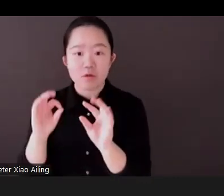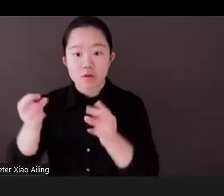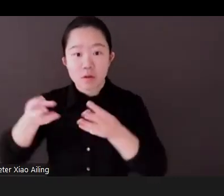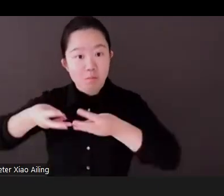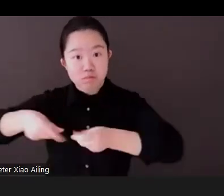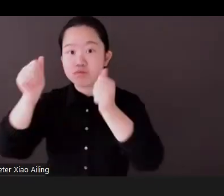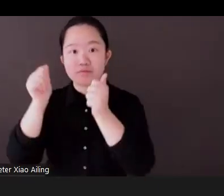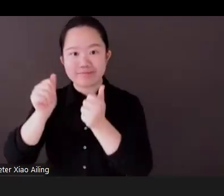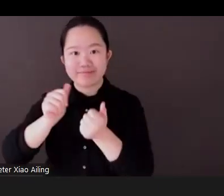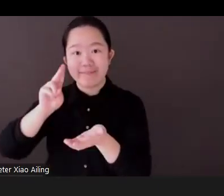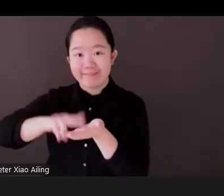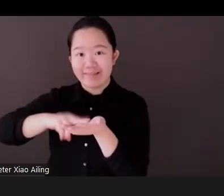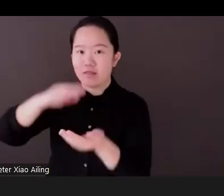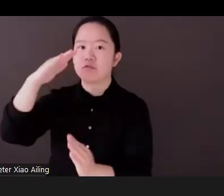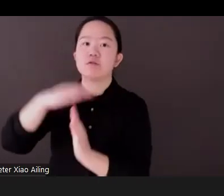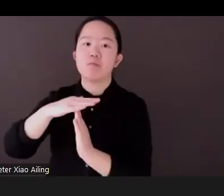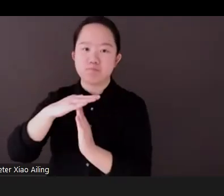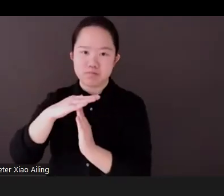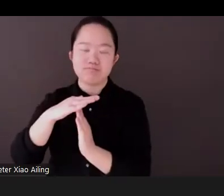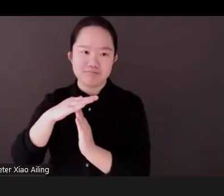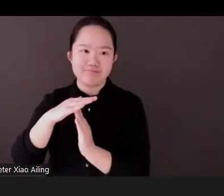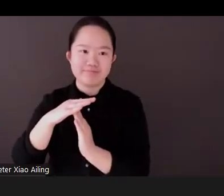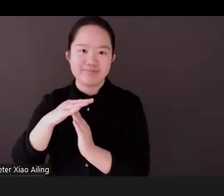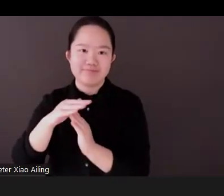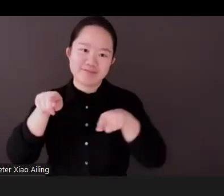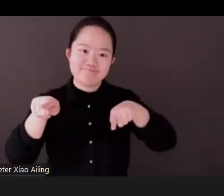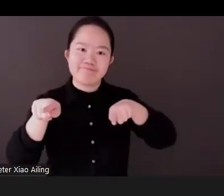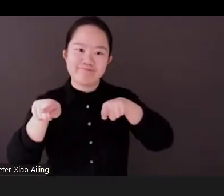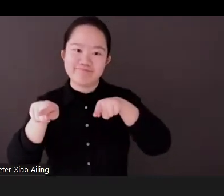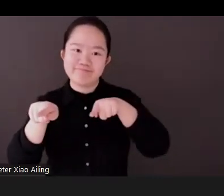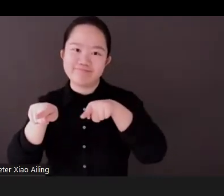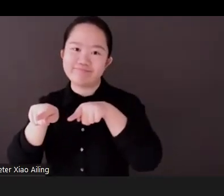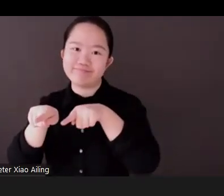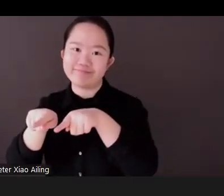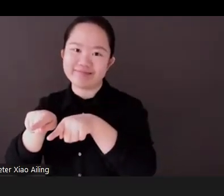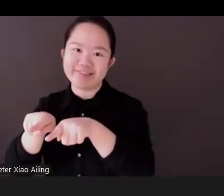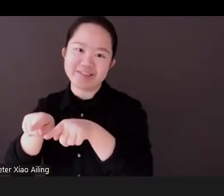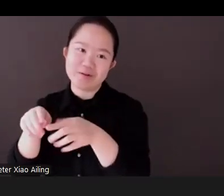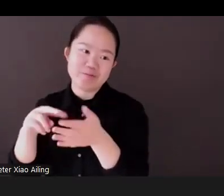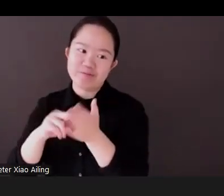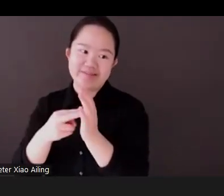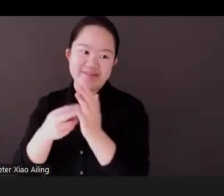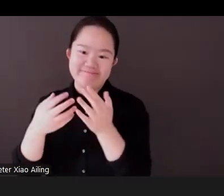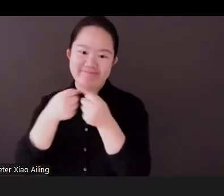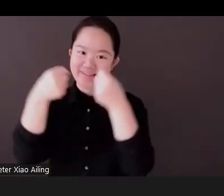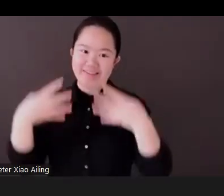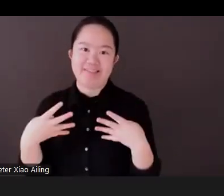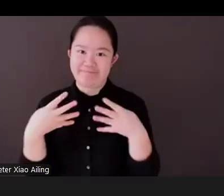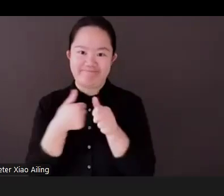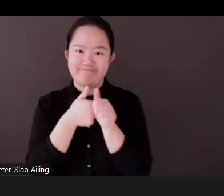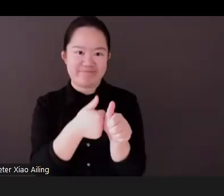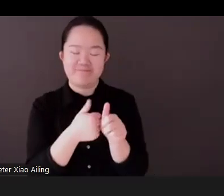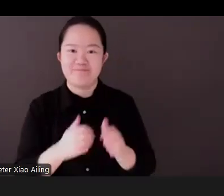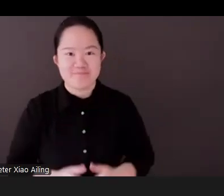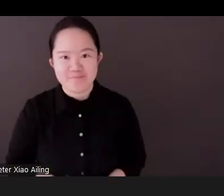with your organization. So of course, it's not the flawless system. So I think the answer is no. You can't just pay